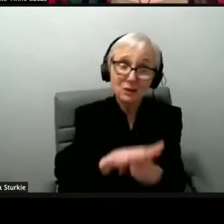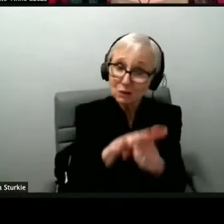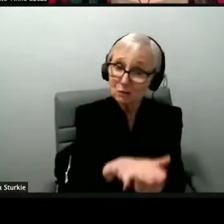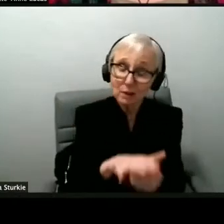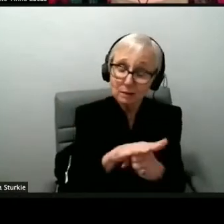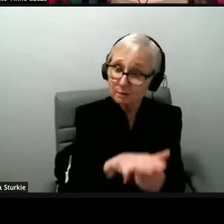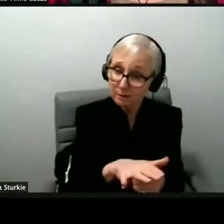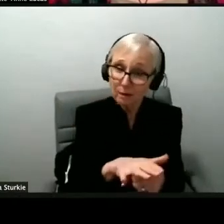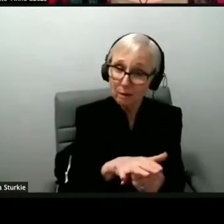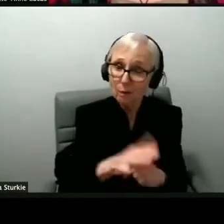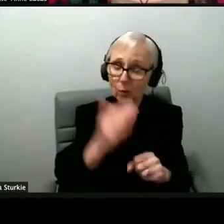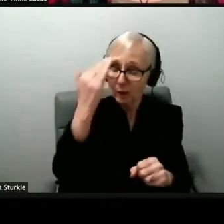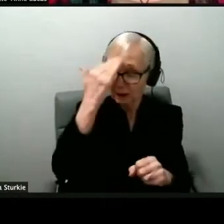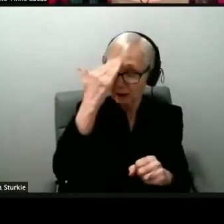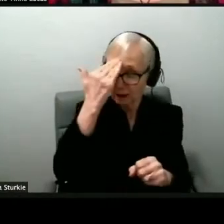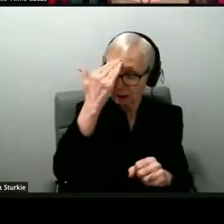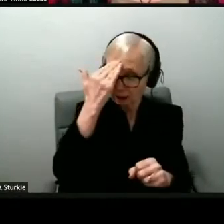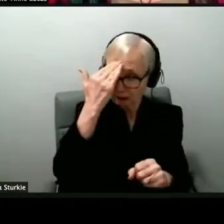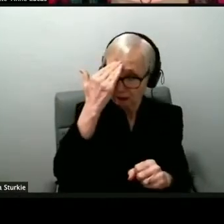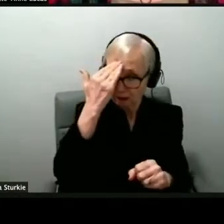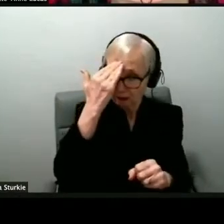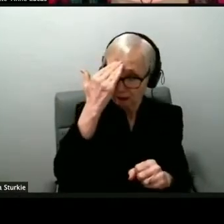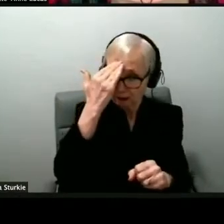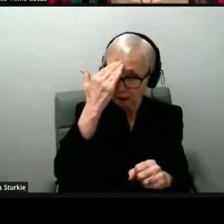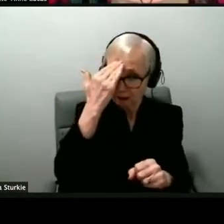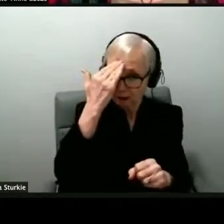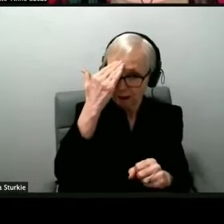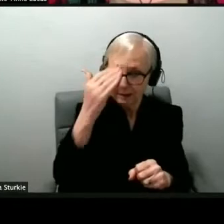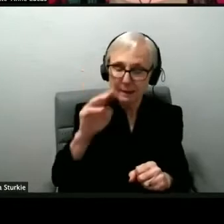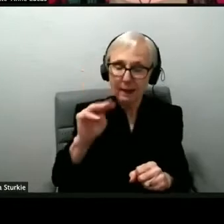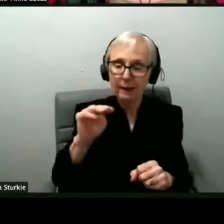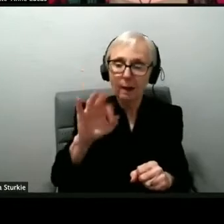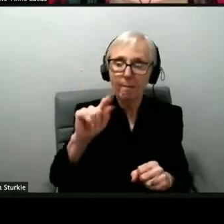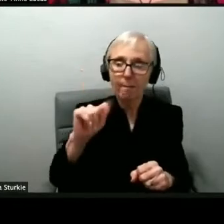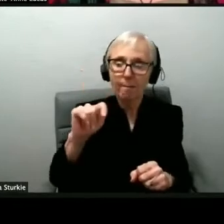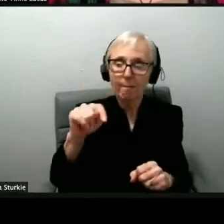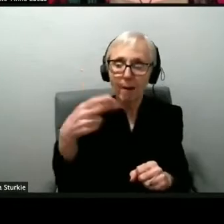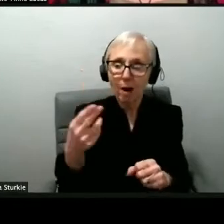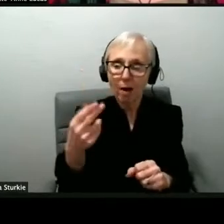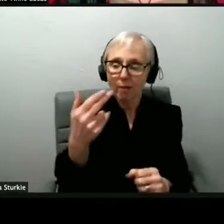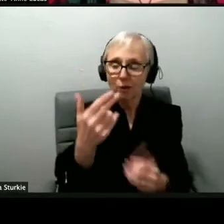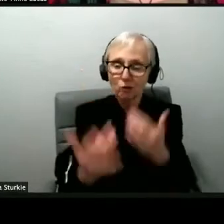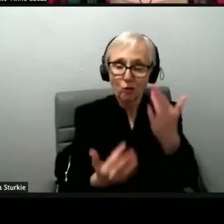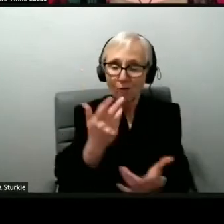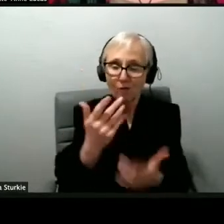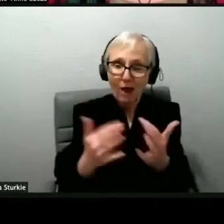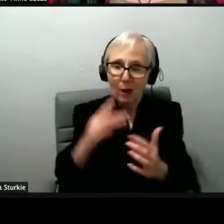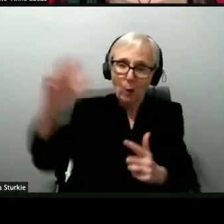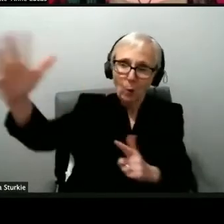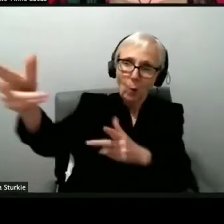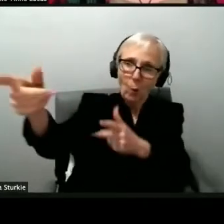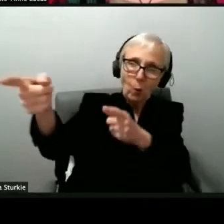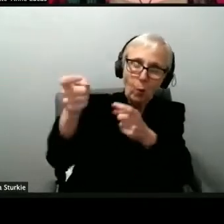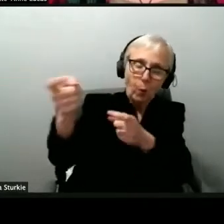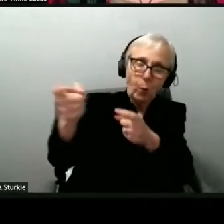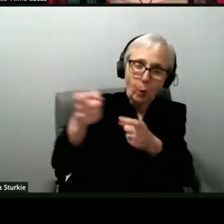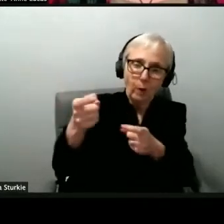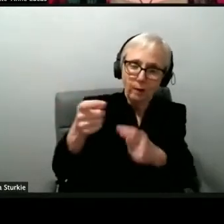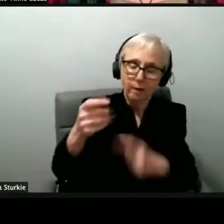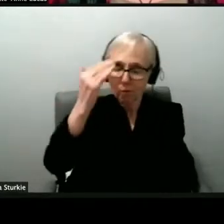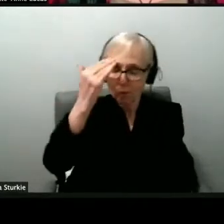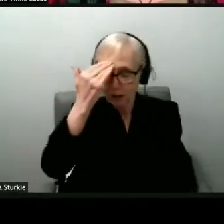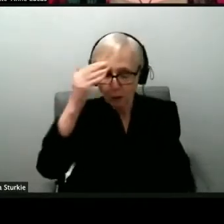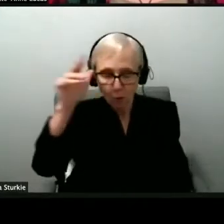know these things going in, like a moth to a flame, it will be an attraction. So if we know a horse needs